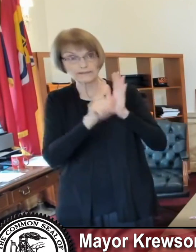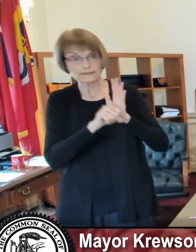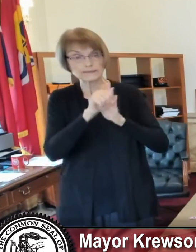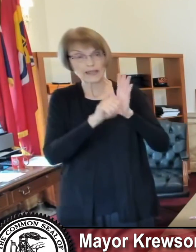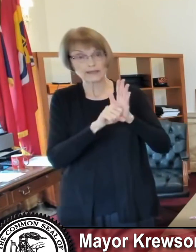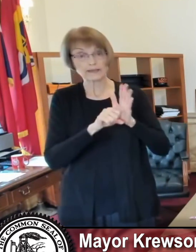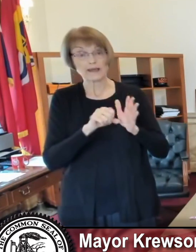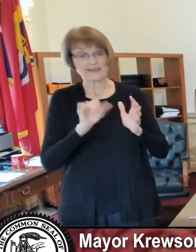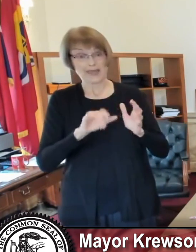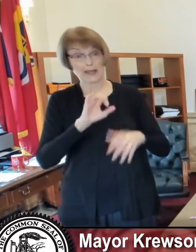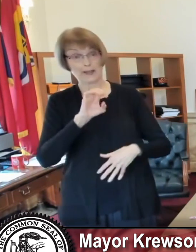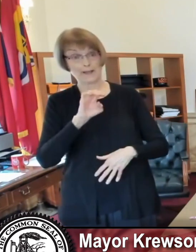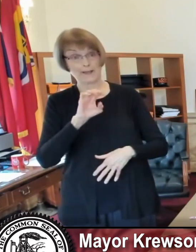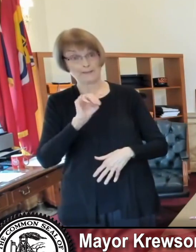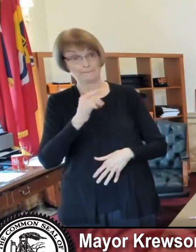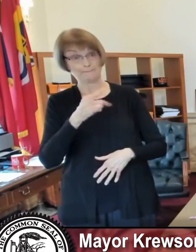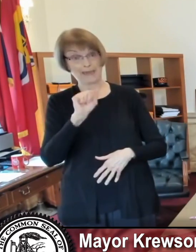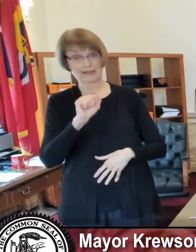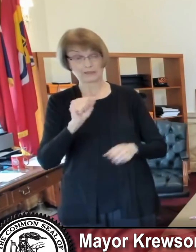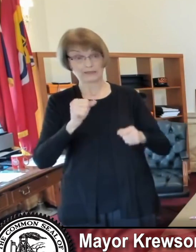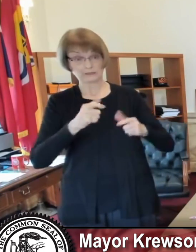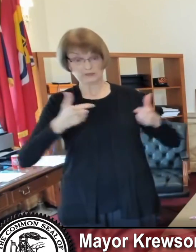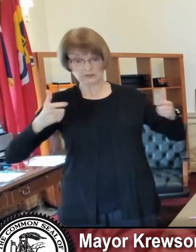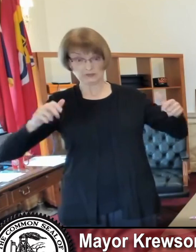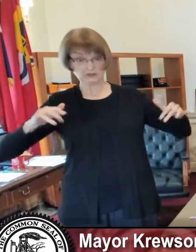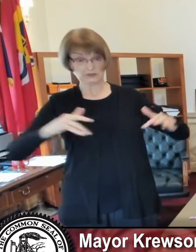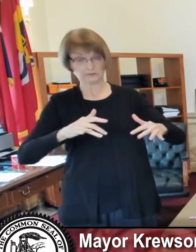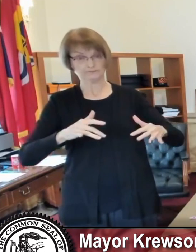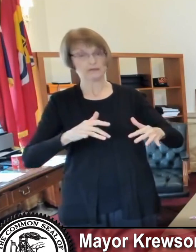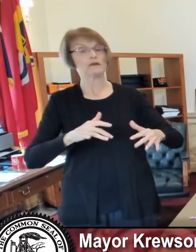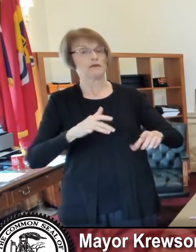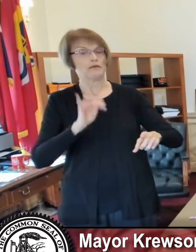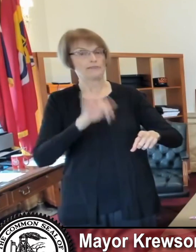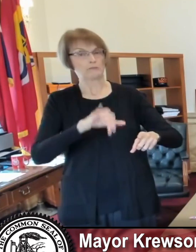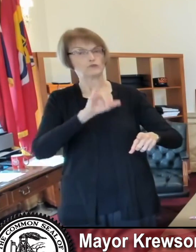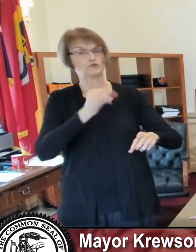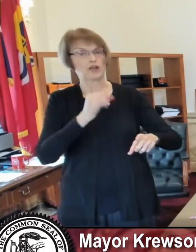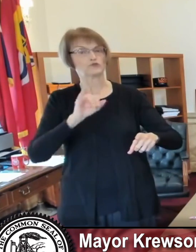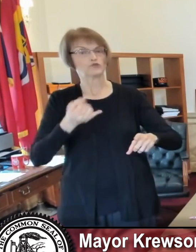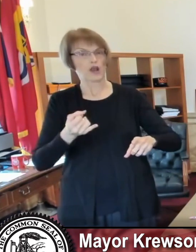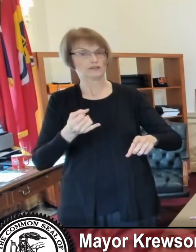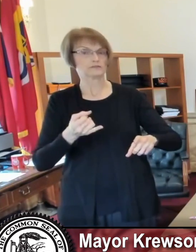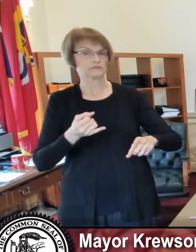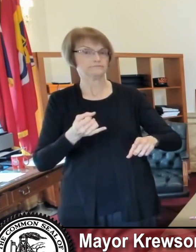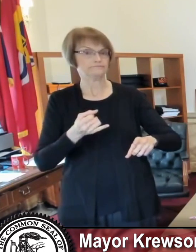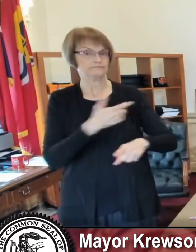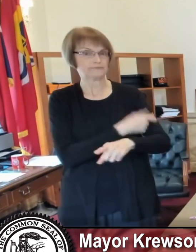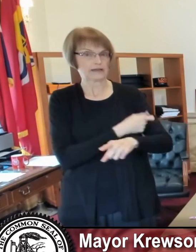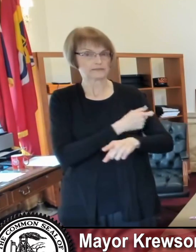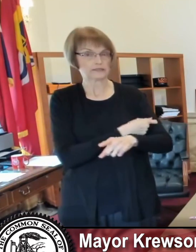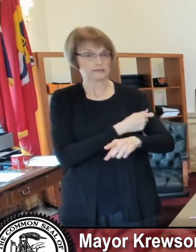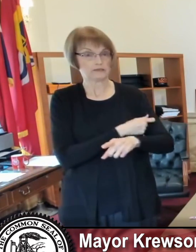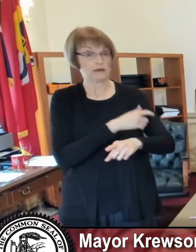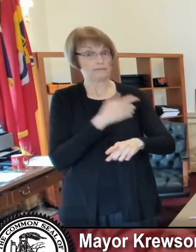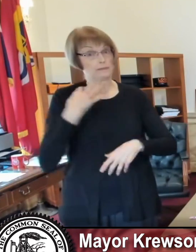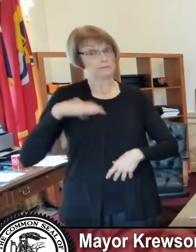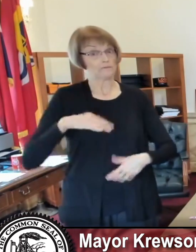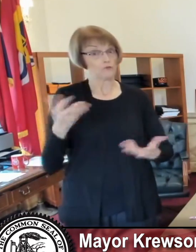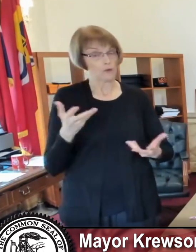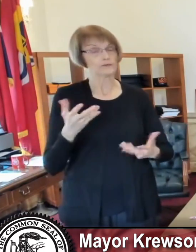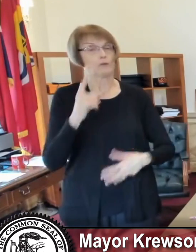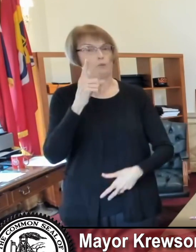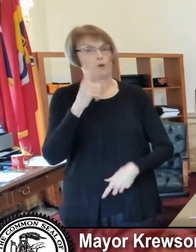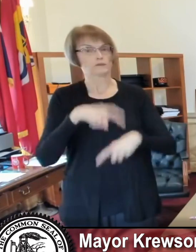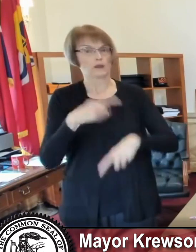mega event will use Johnson & Johnson. That's a real plus because it's a one-shot vaccine,